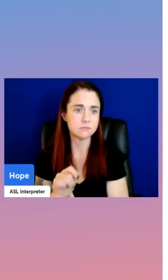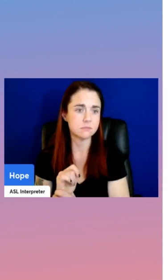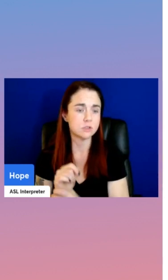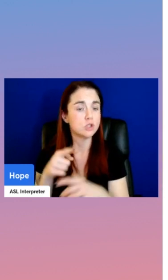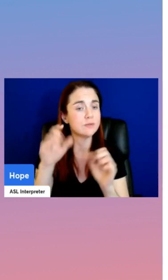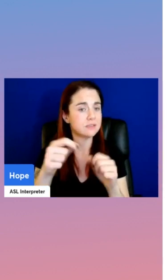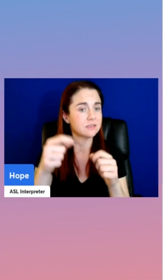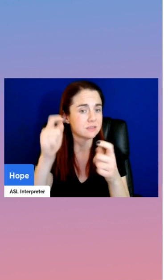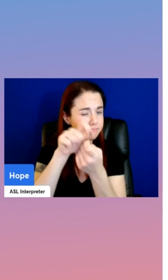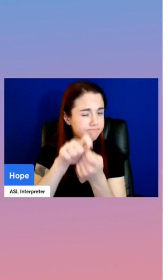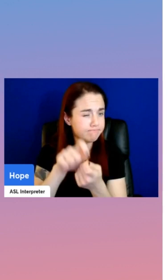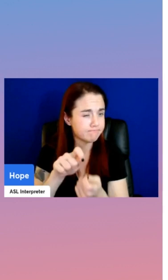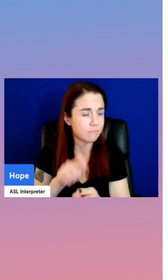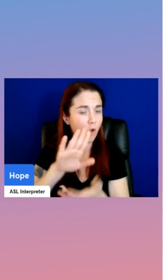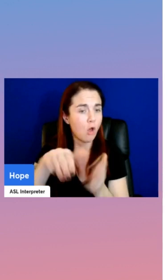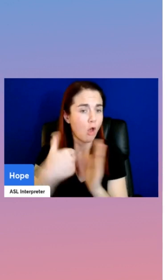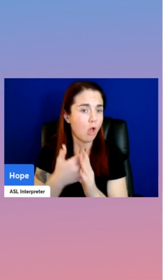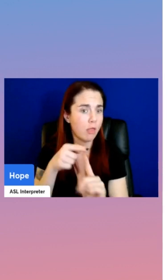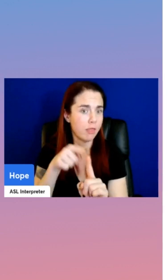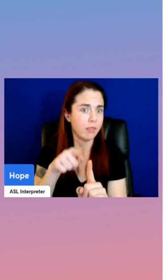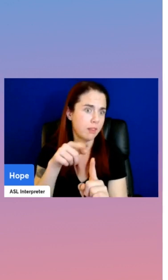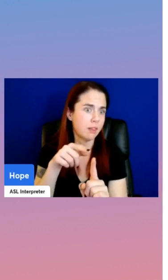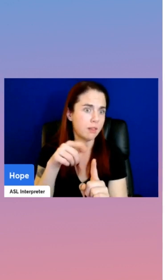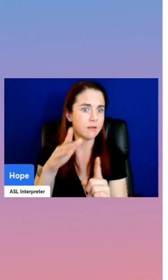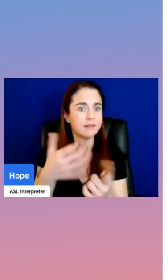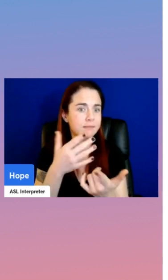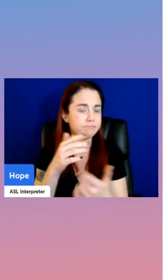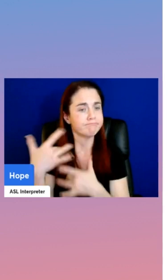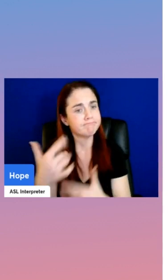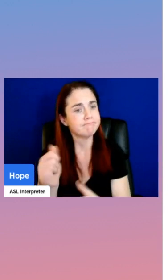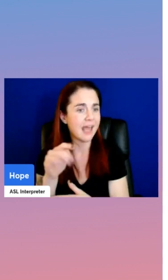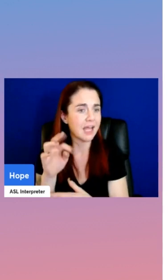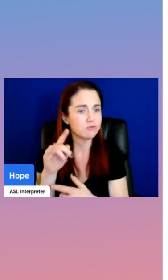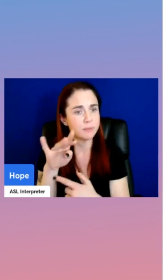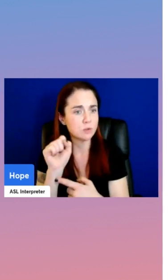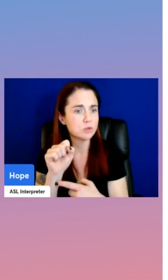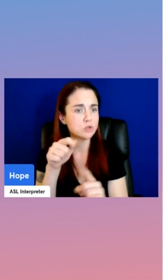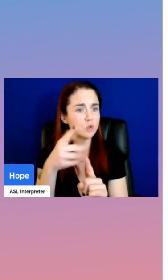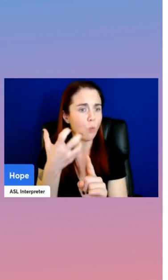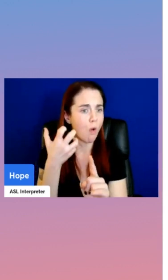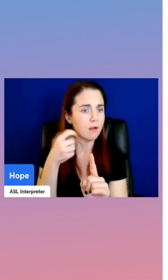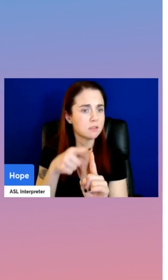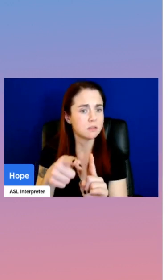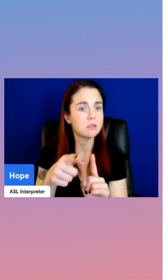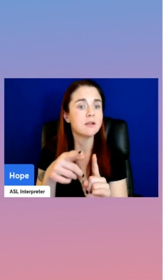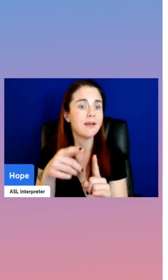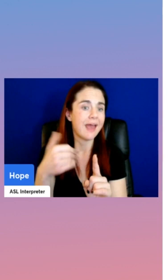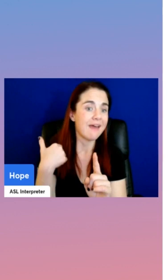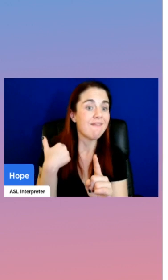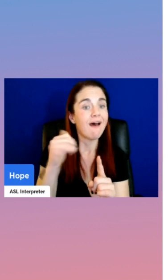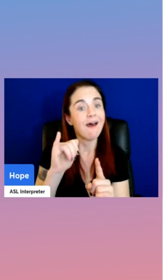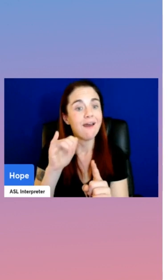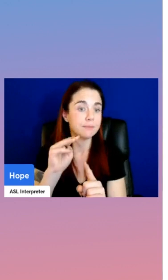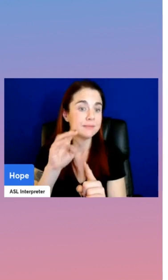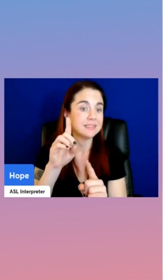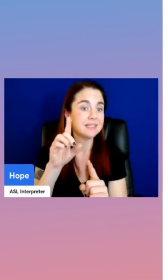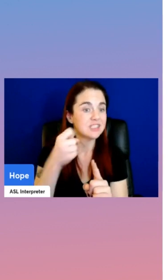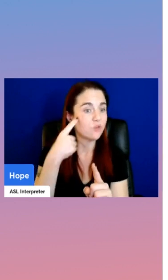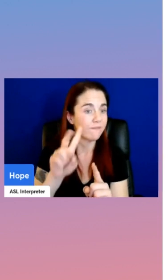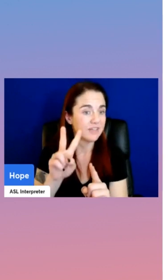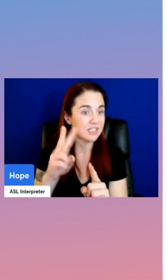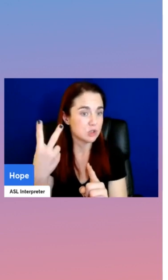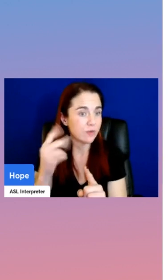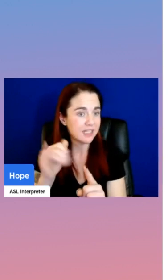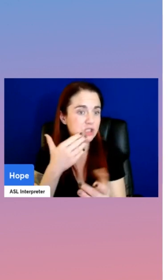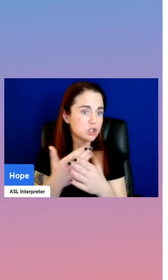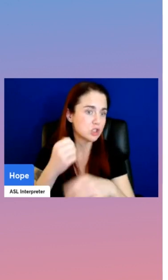of the specifications and attributes that you want the builder to have, like do you want it to have IMDS support for V2, which is a security good